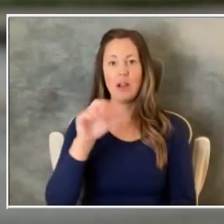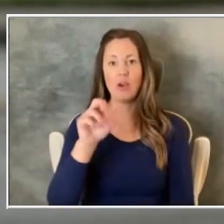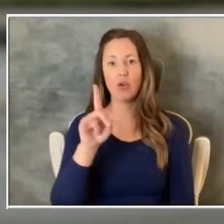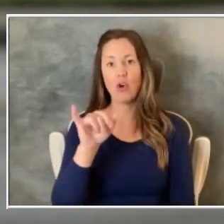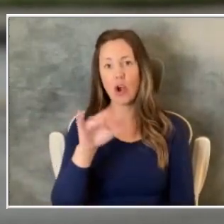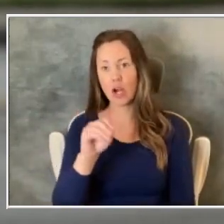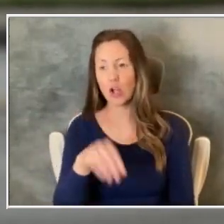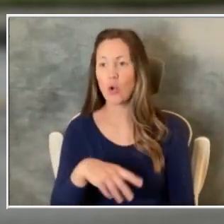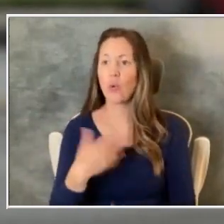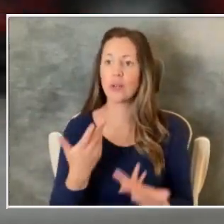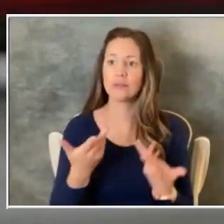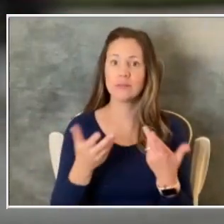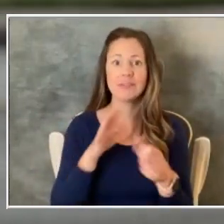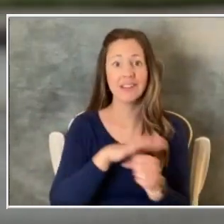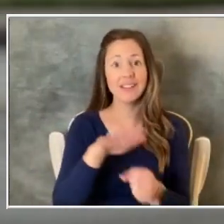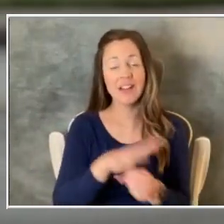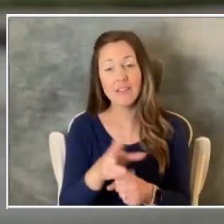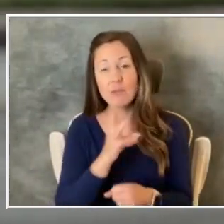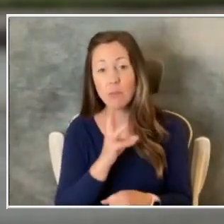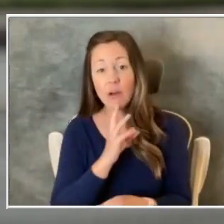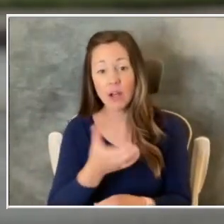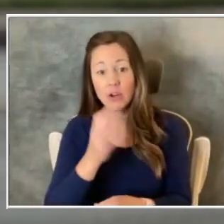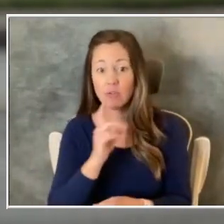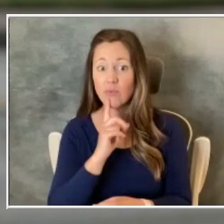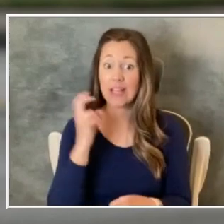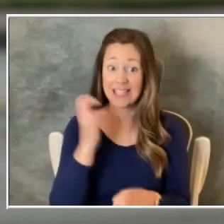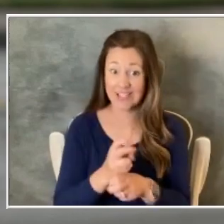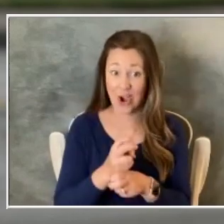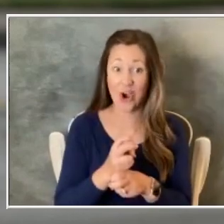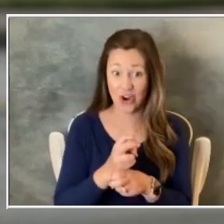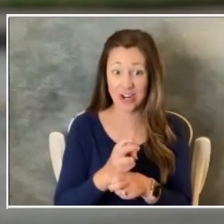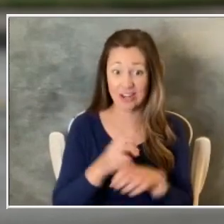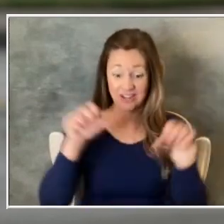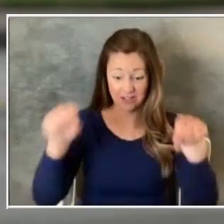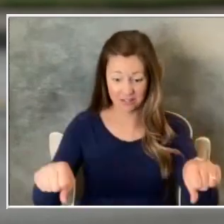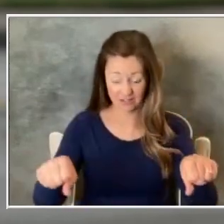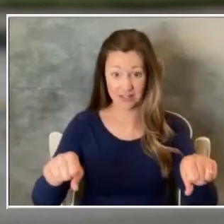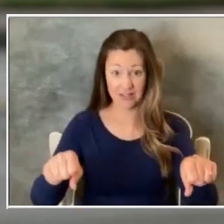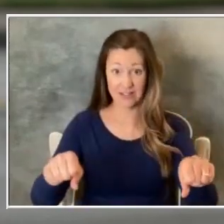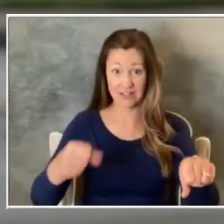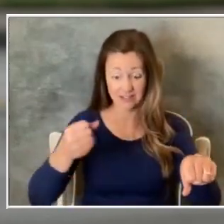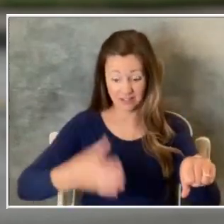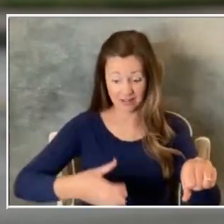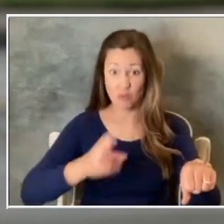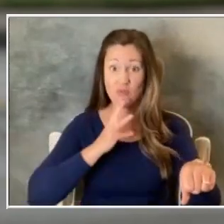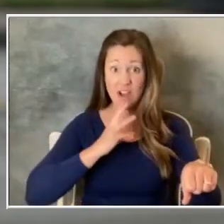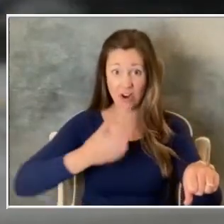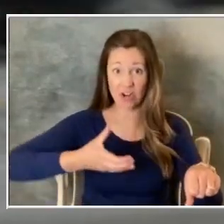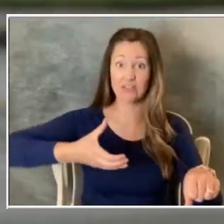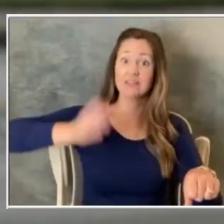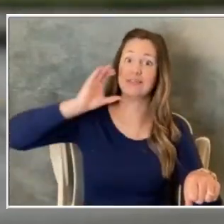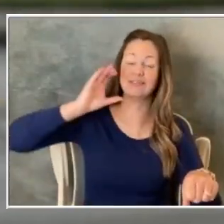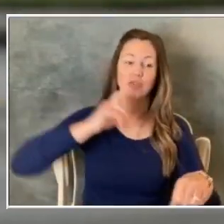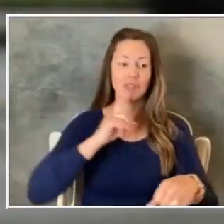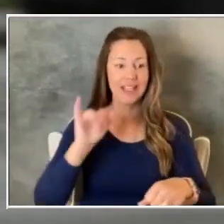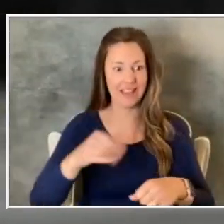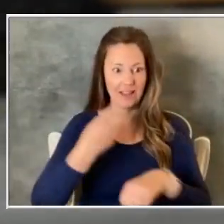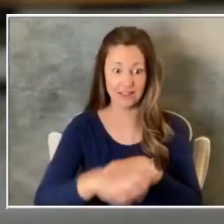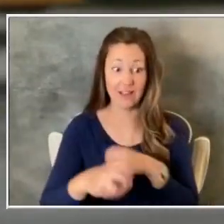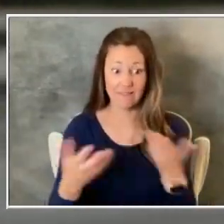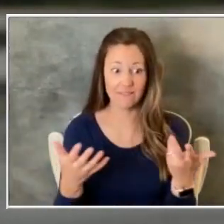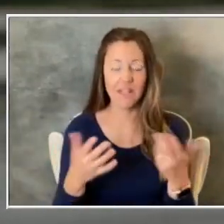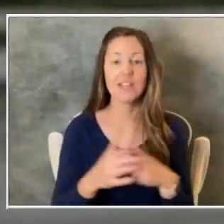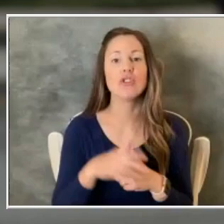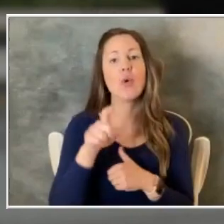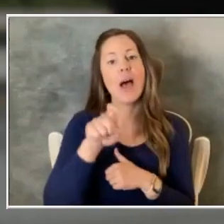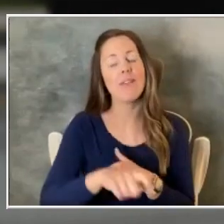staying hydrated. It's hard to take your hand off the handlebars and get your water. So that's kind of, you just go through these milestones